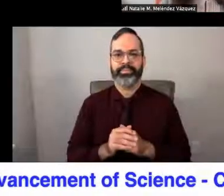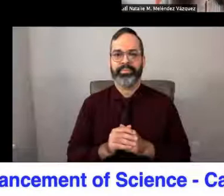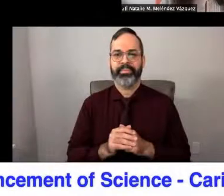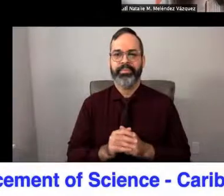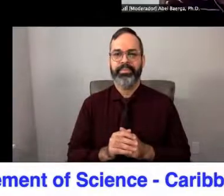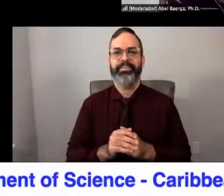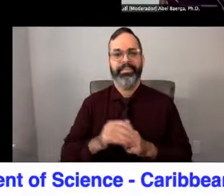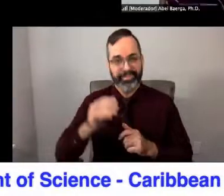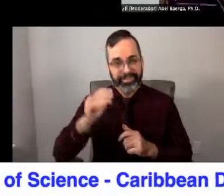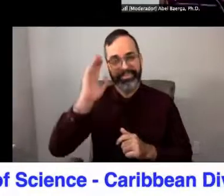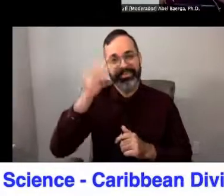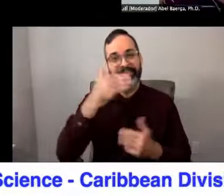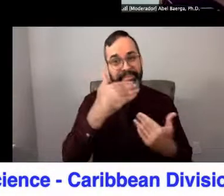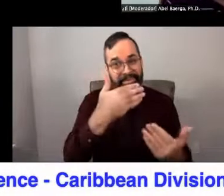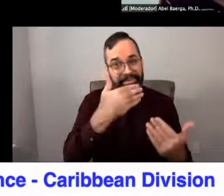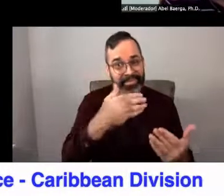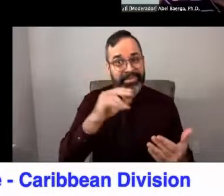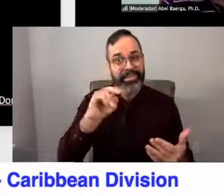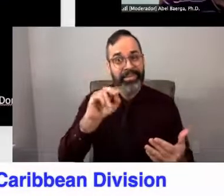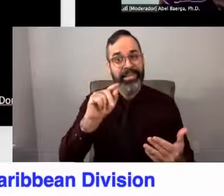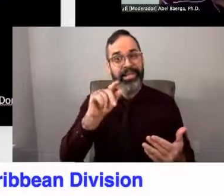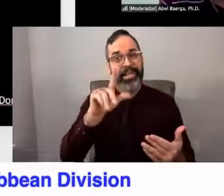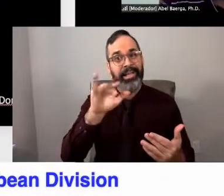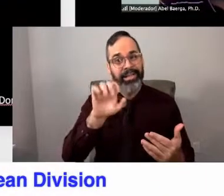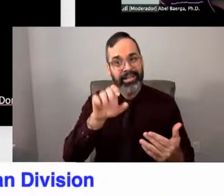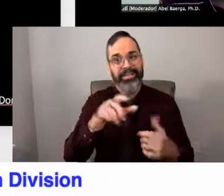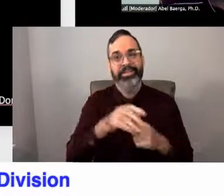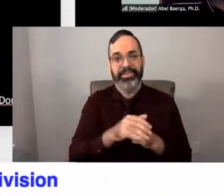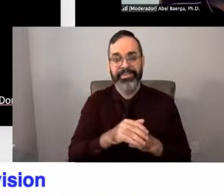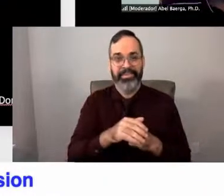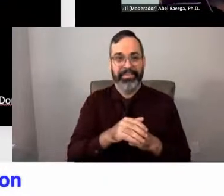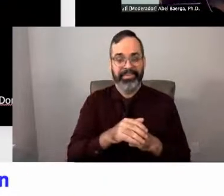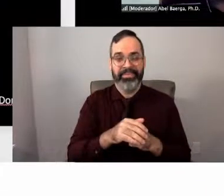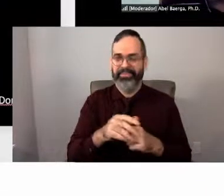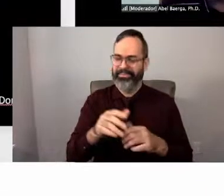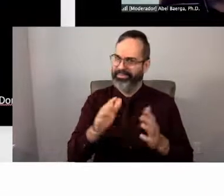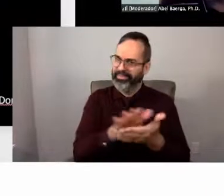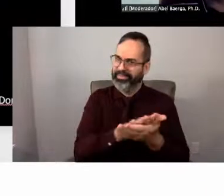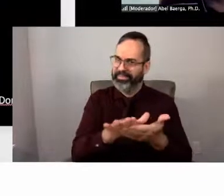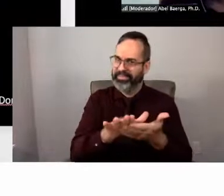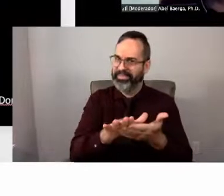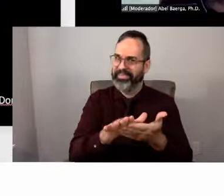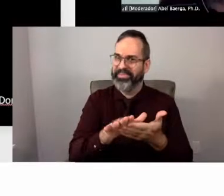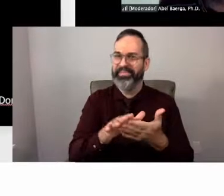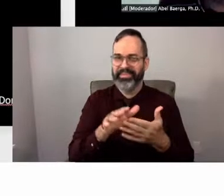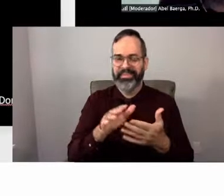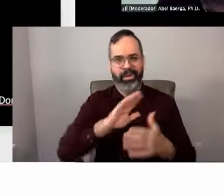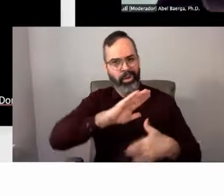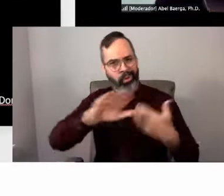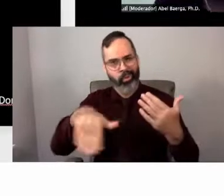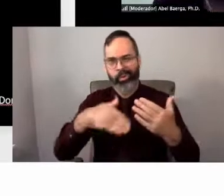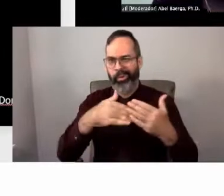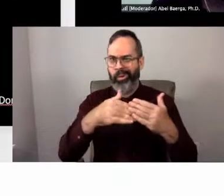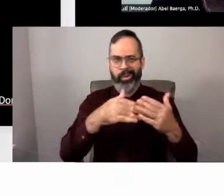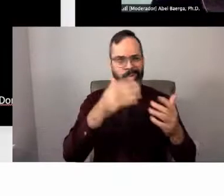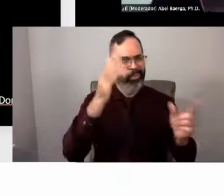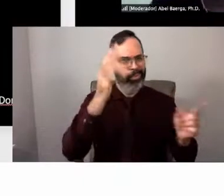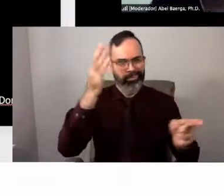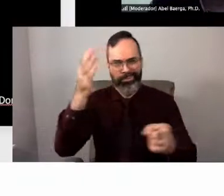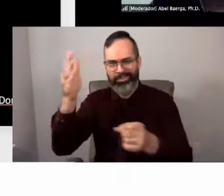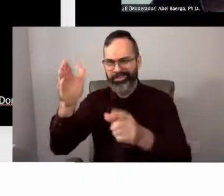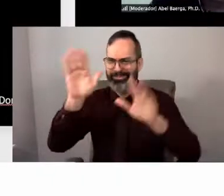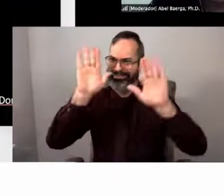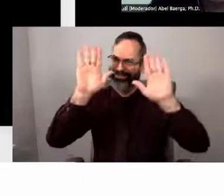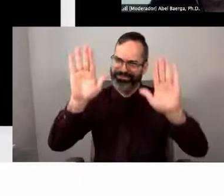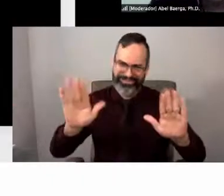Thank you very much, Natalie. That was very nice. They were all super great presentations, so I'm sure the